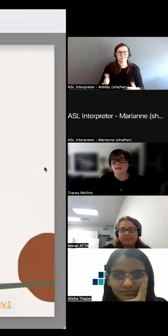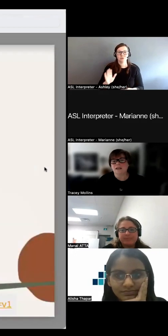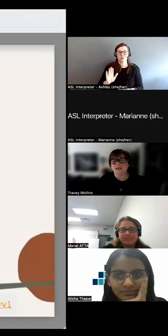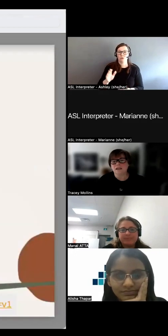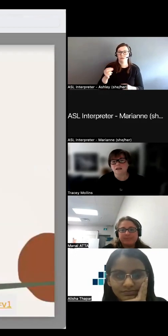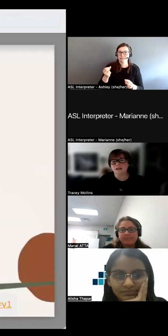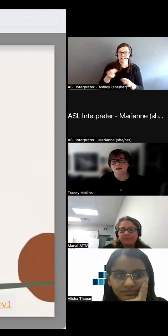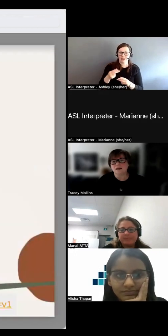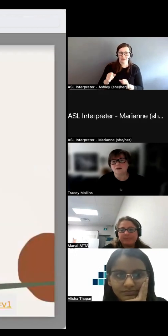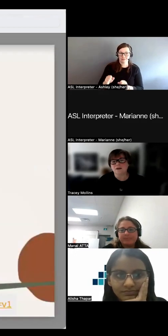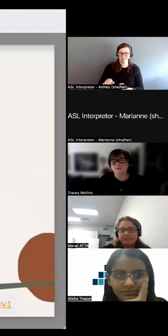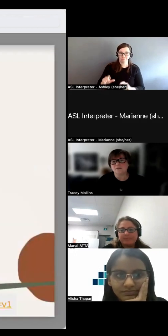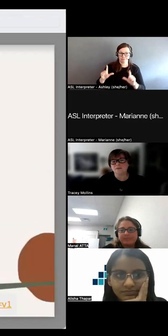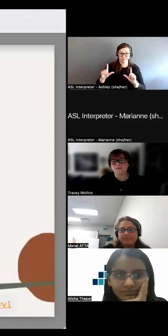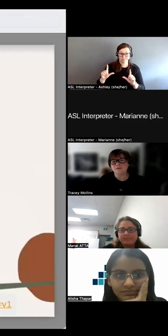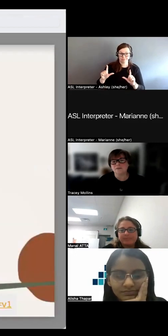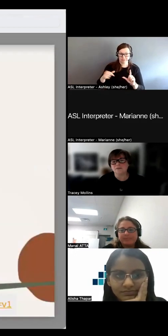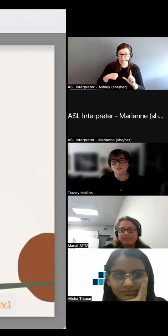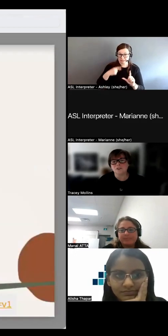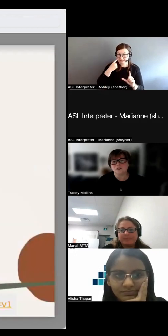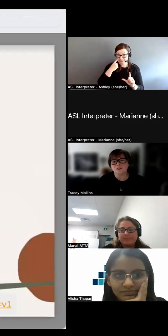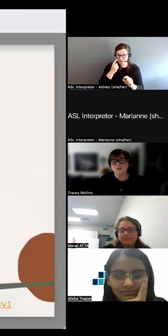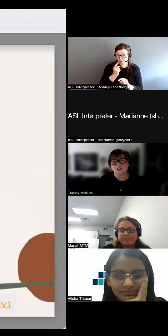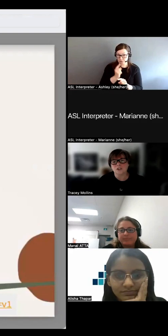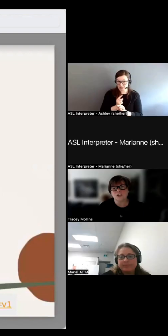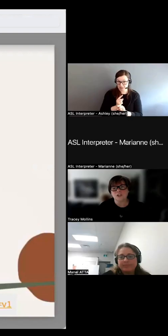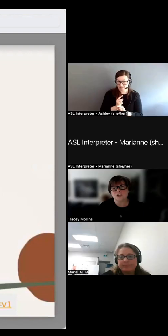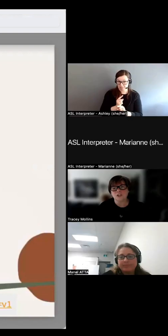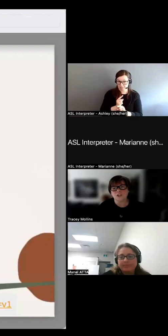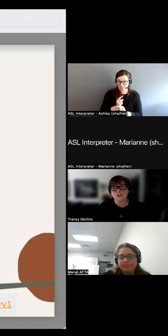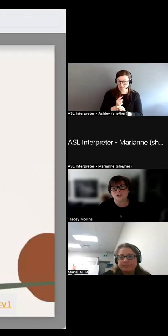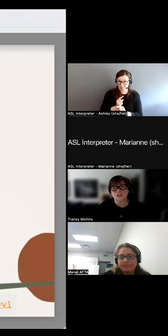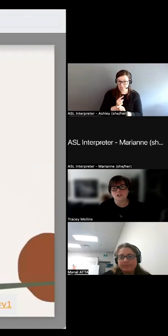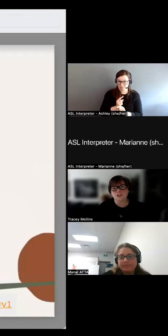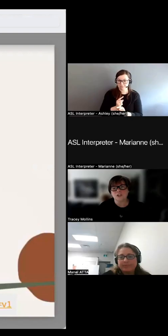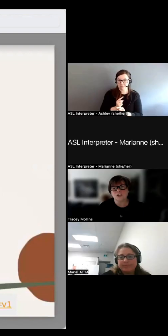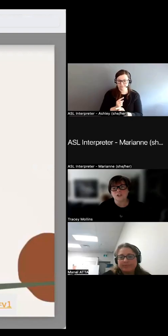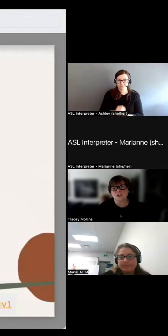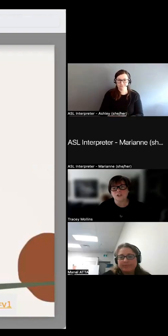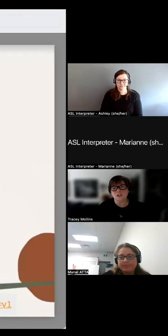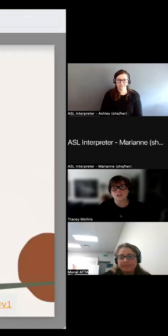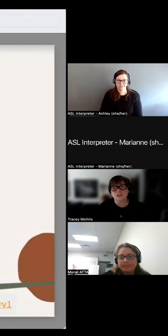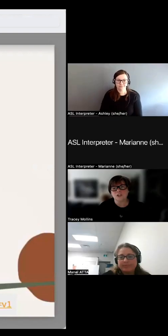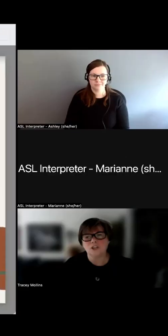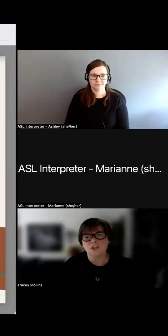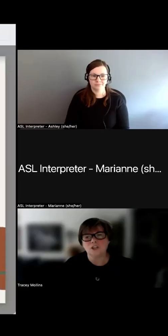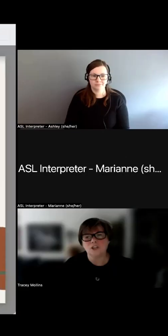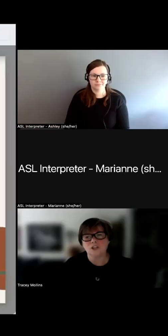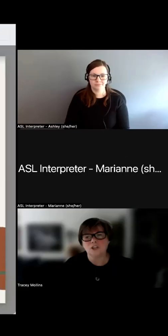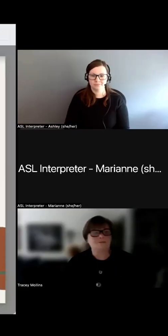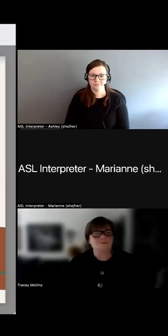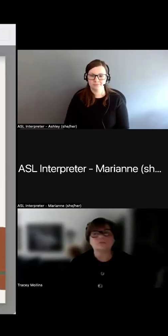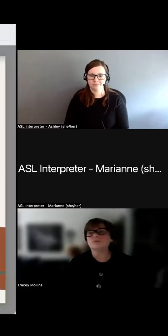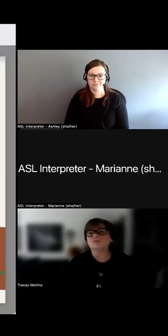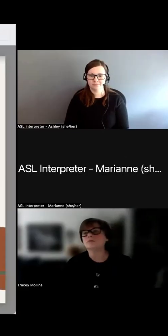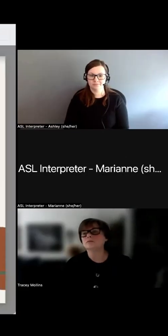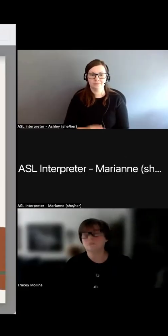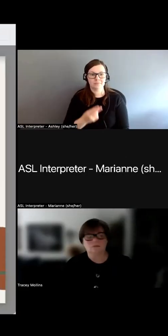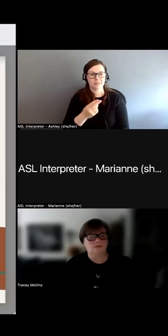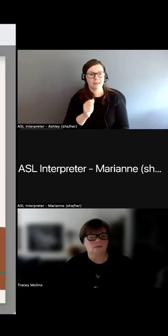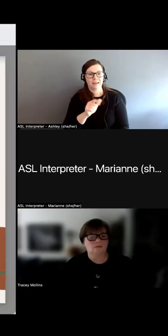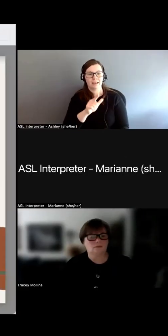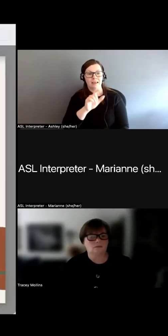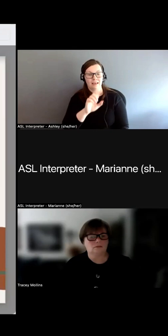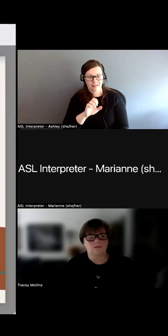think. Great. So Jennifer Hale. So I think some of the